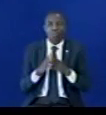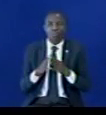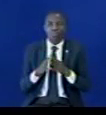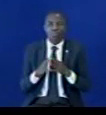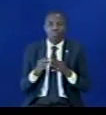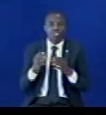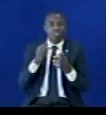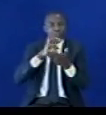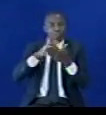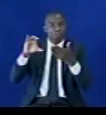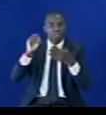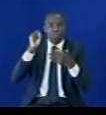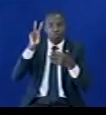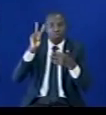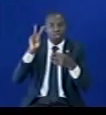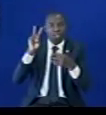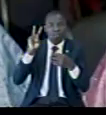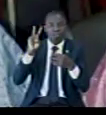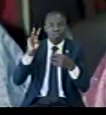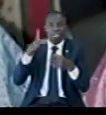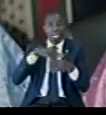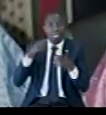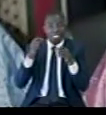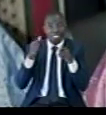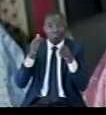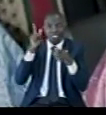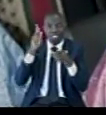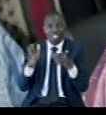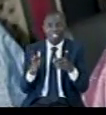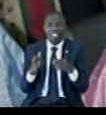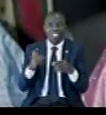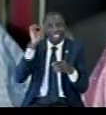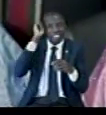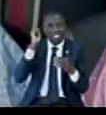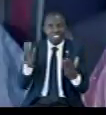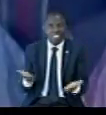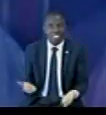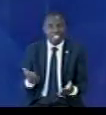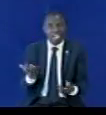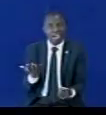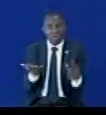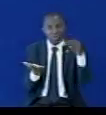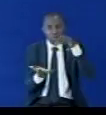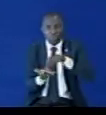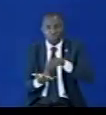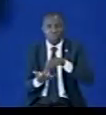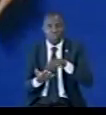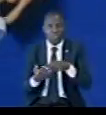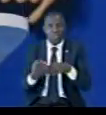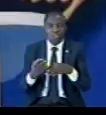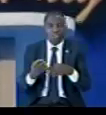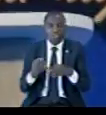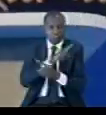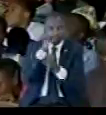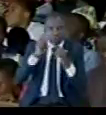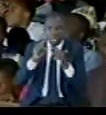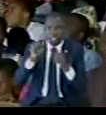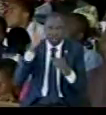verse 12. In verse 12, and immediately he arose. When are you going to